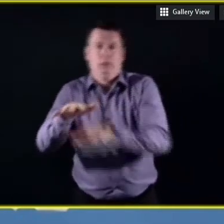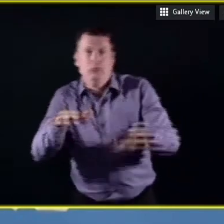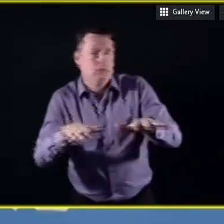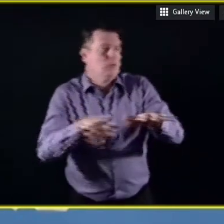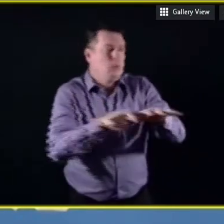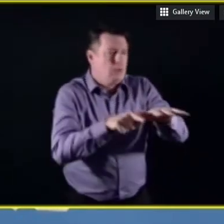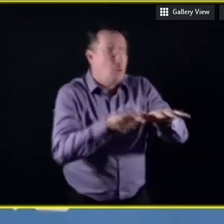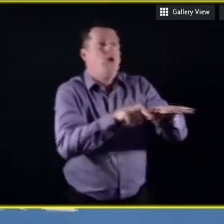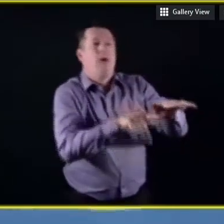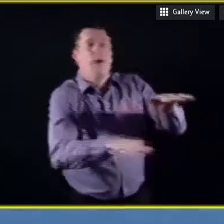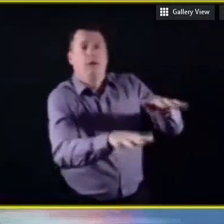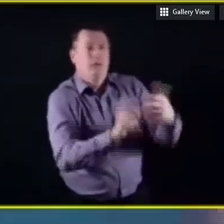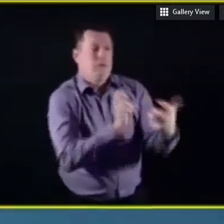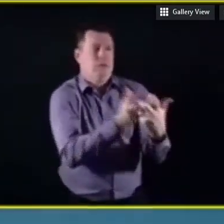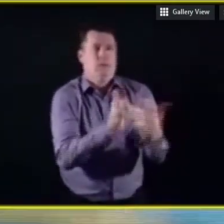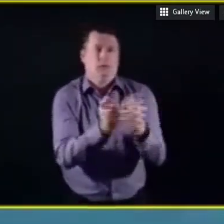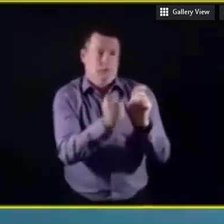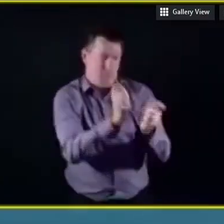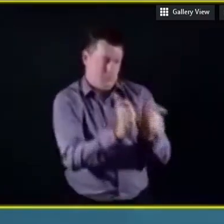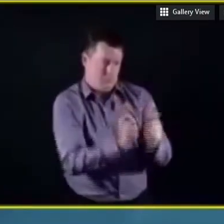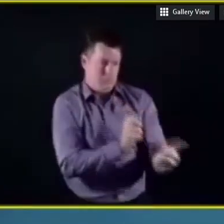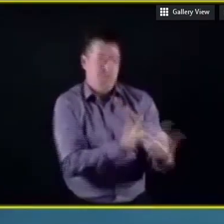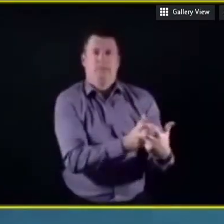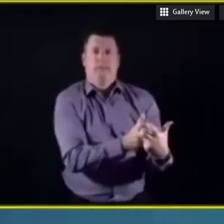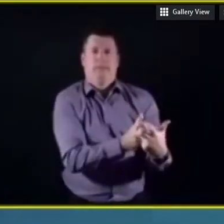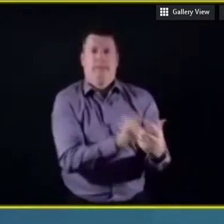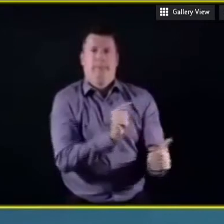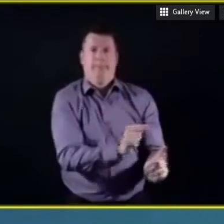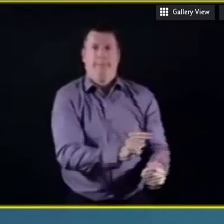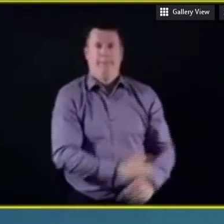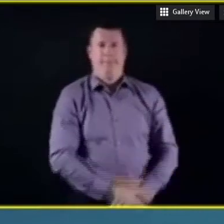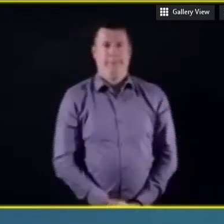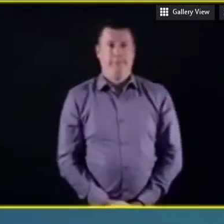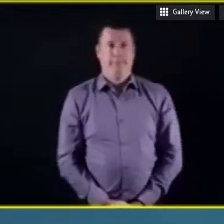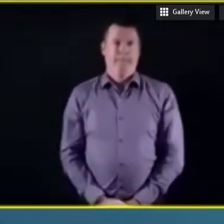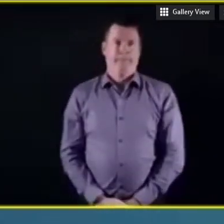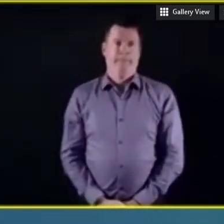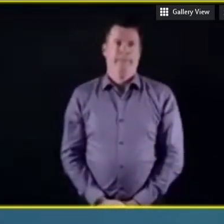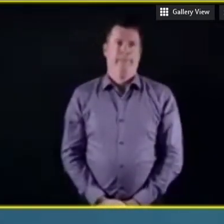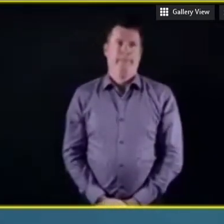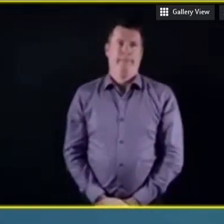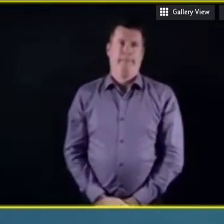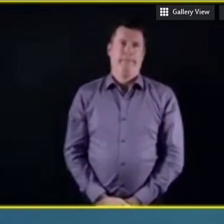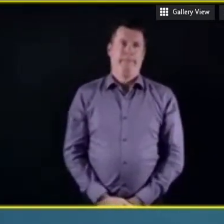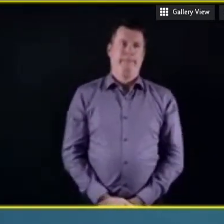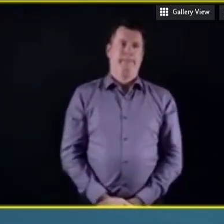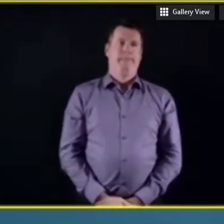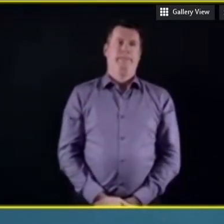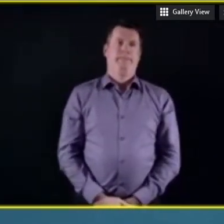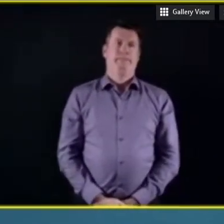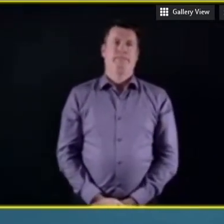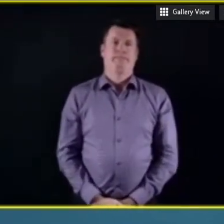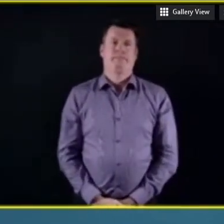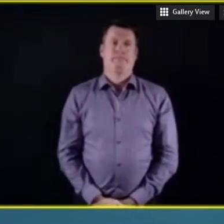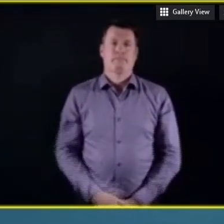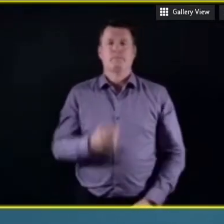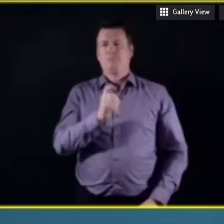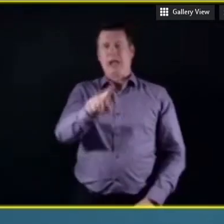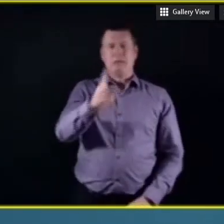Dr. Cicilline, if let's take you to Calkins Creek Family Medicine. If a